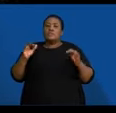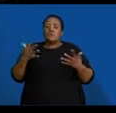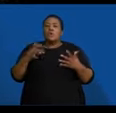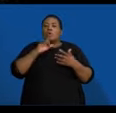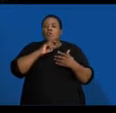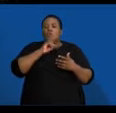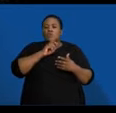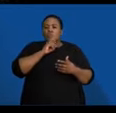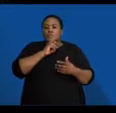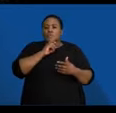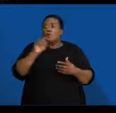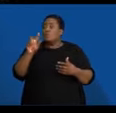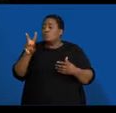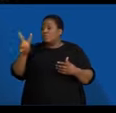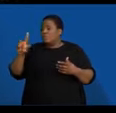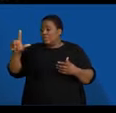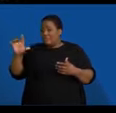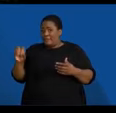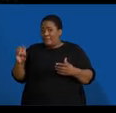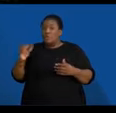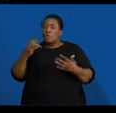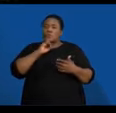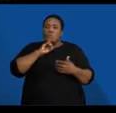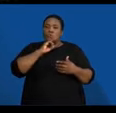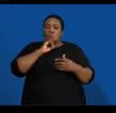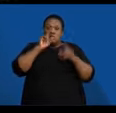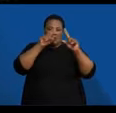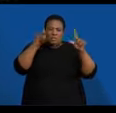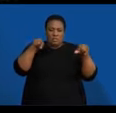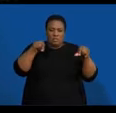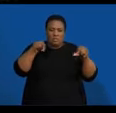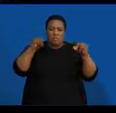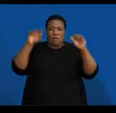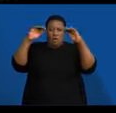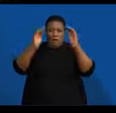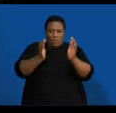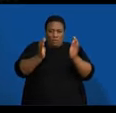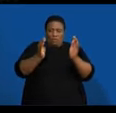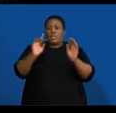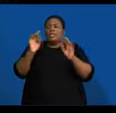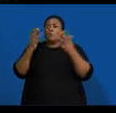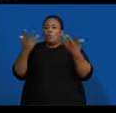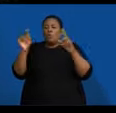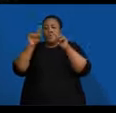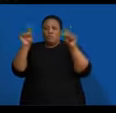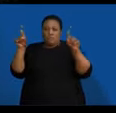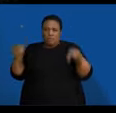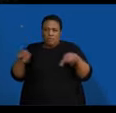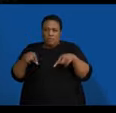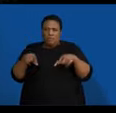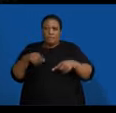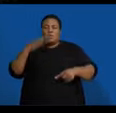interval of brackets there, your round brackets or your square brackets. So please note the two